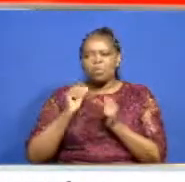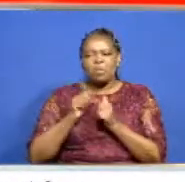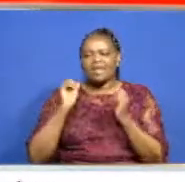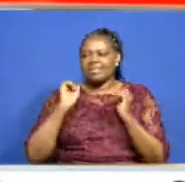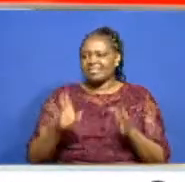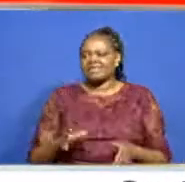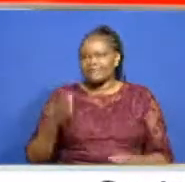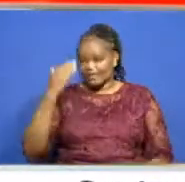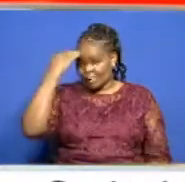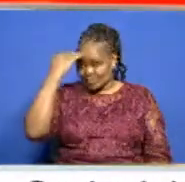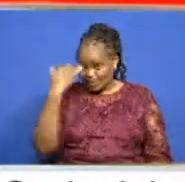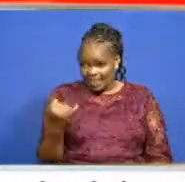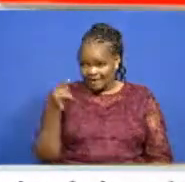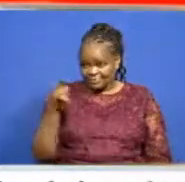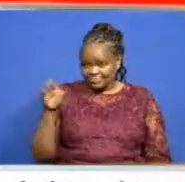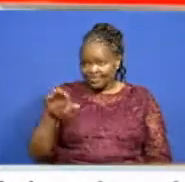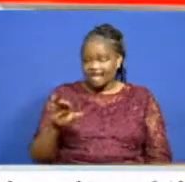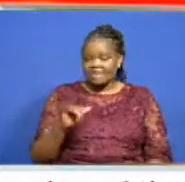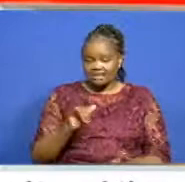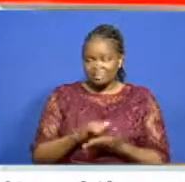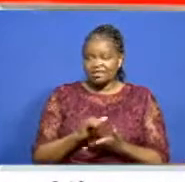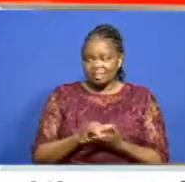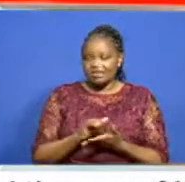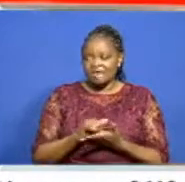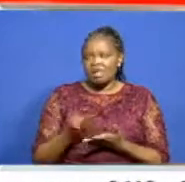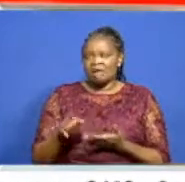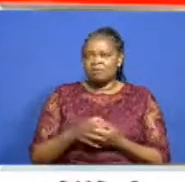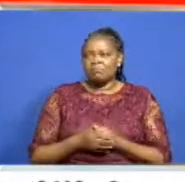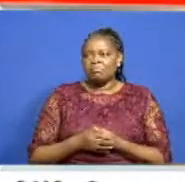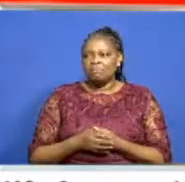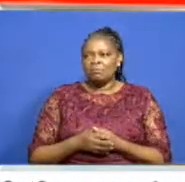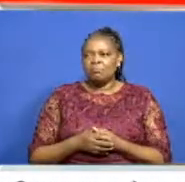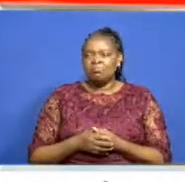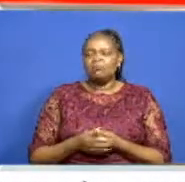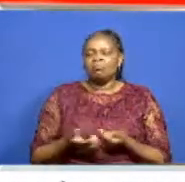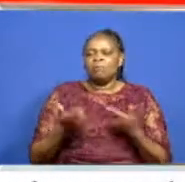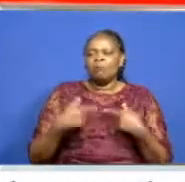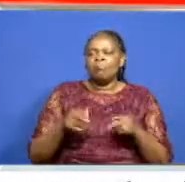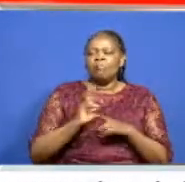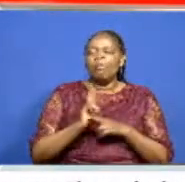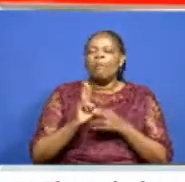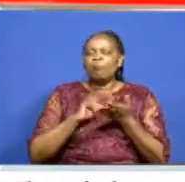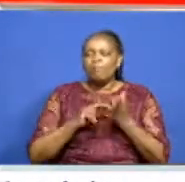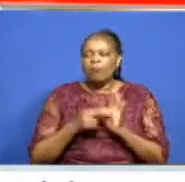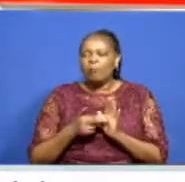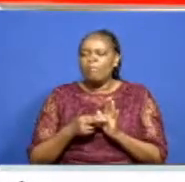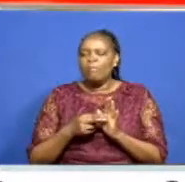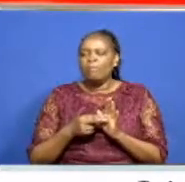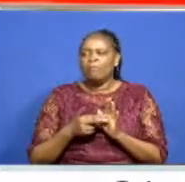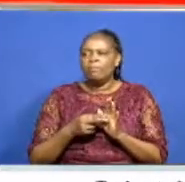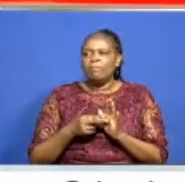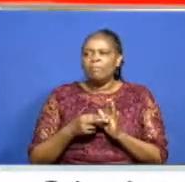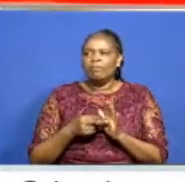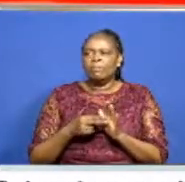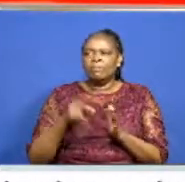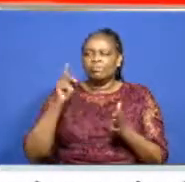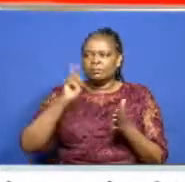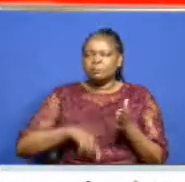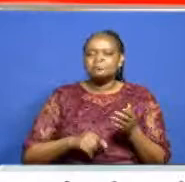because that is one area, budget line, which they are allowed to spend in. So you'll realize that what the public,